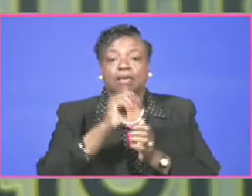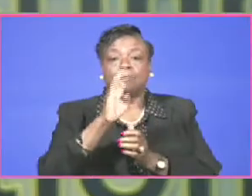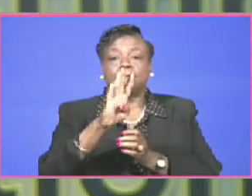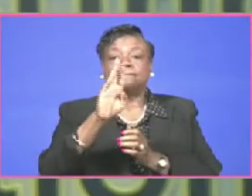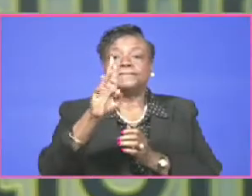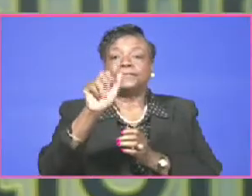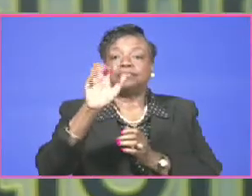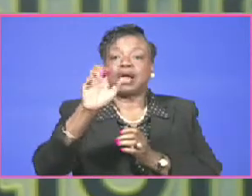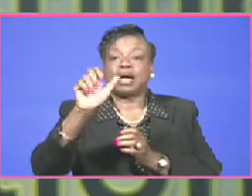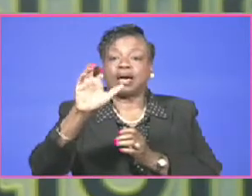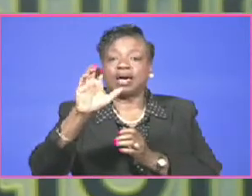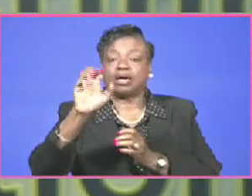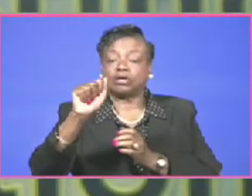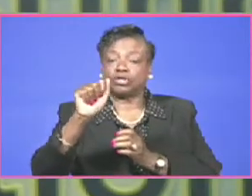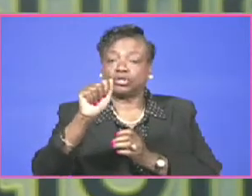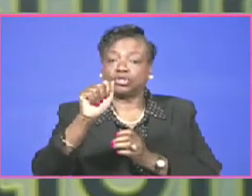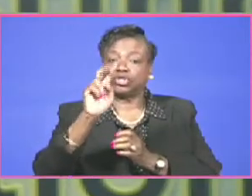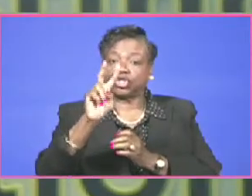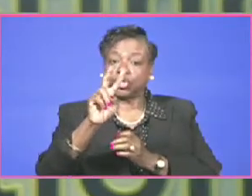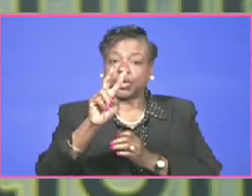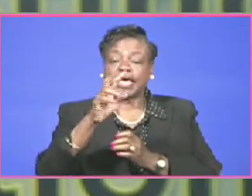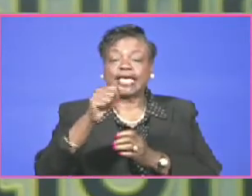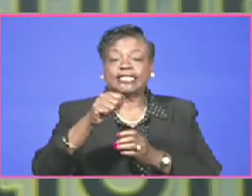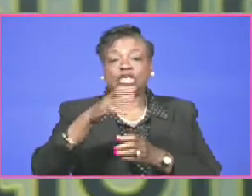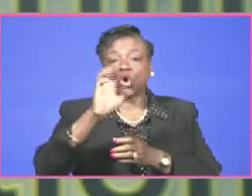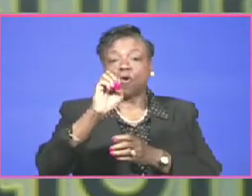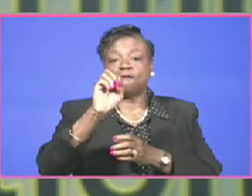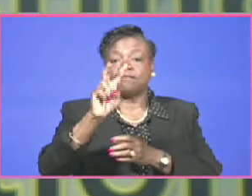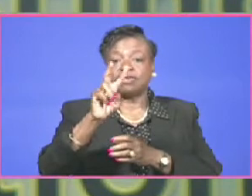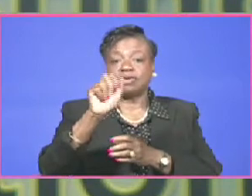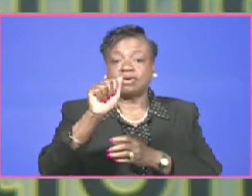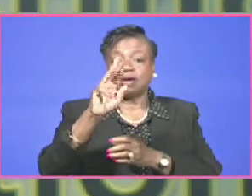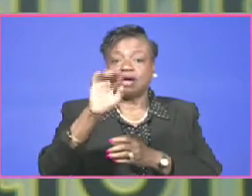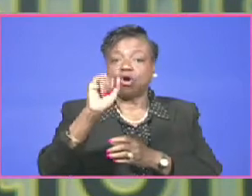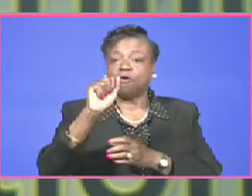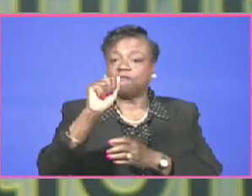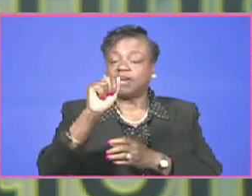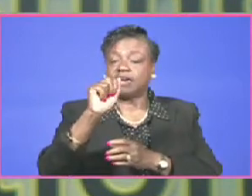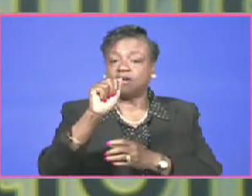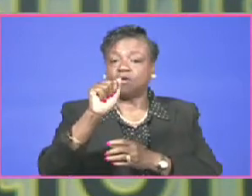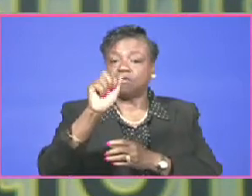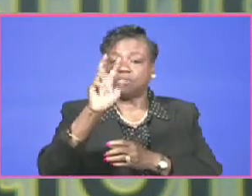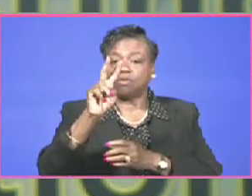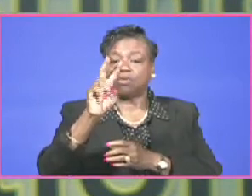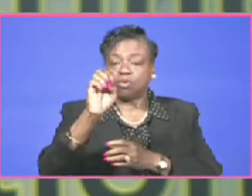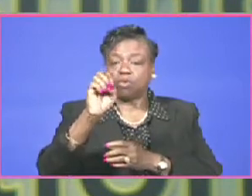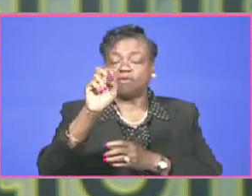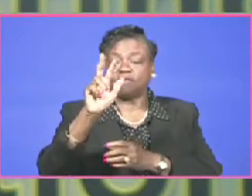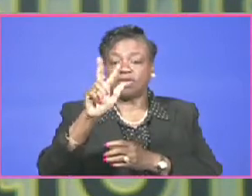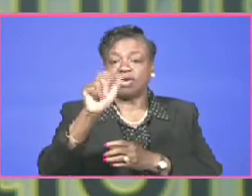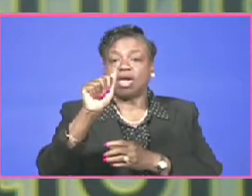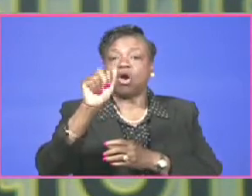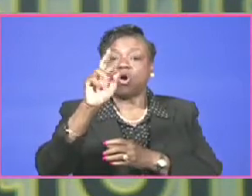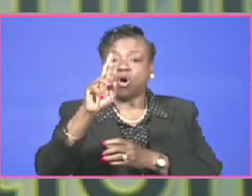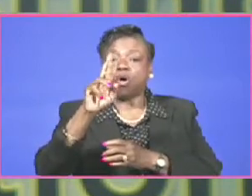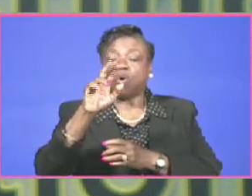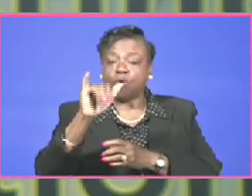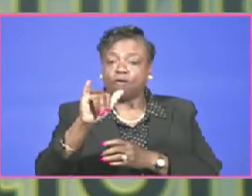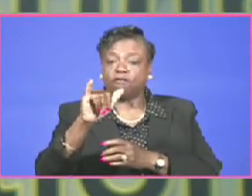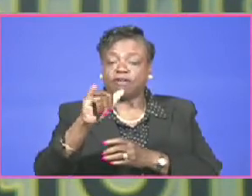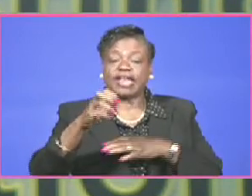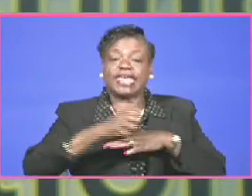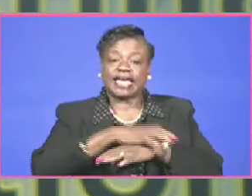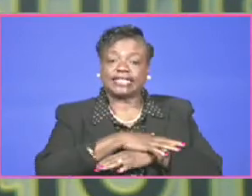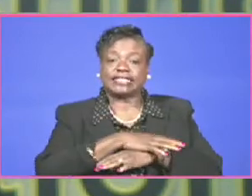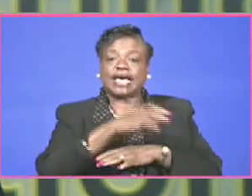BRCA2 in particular has been linked to ovarian cancer, and it's also been linked to prostate cancer in men, and even